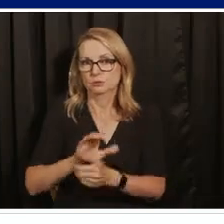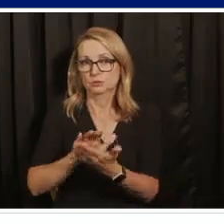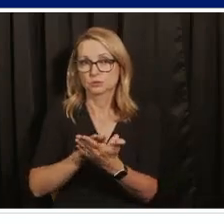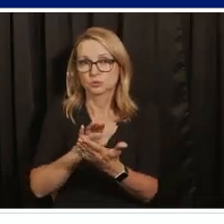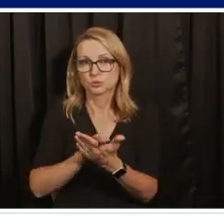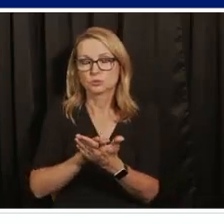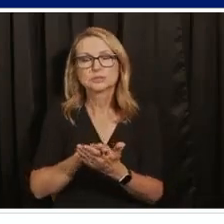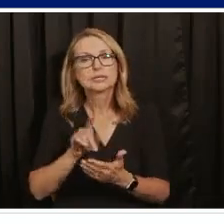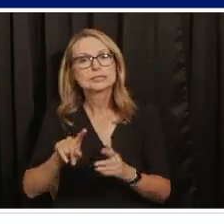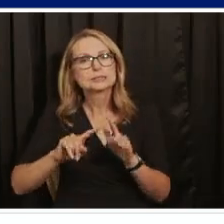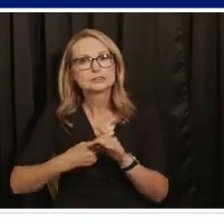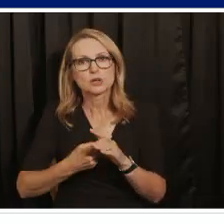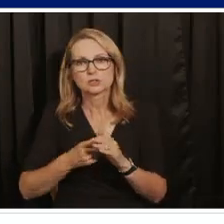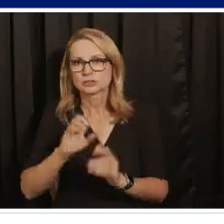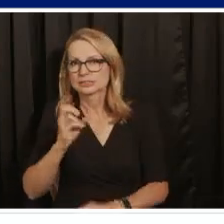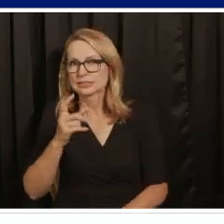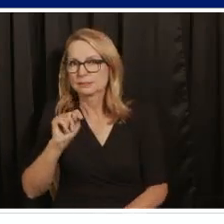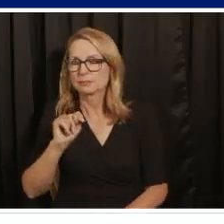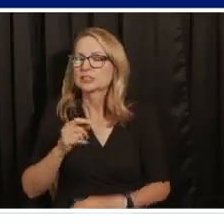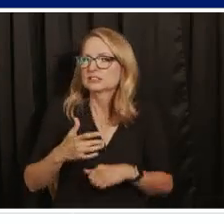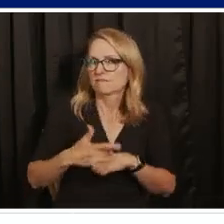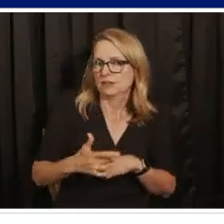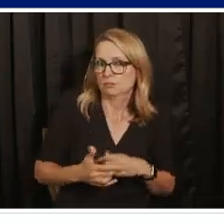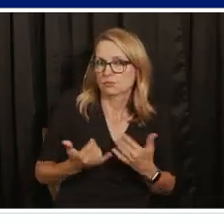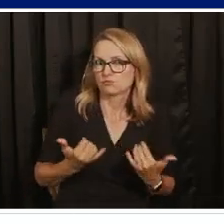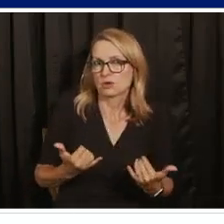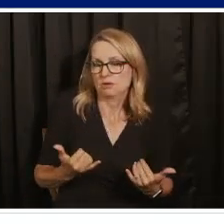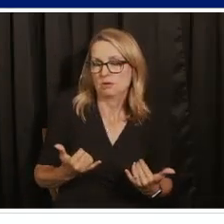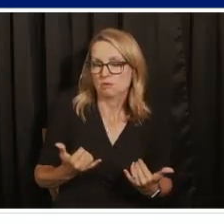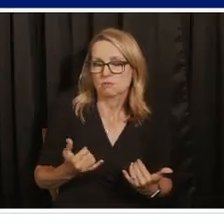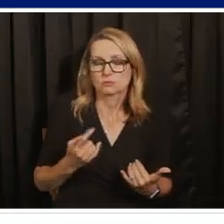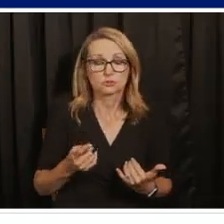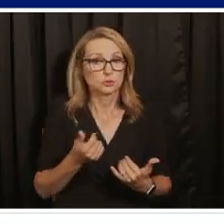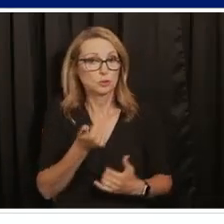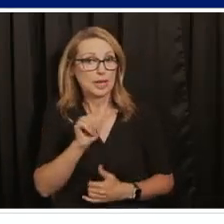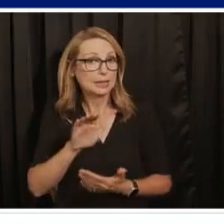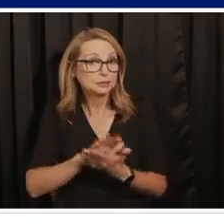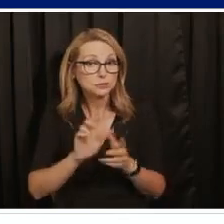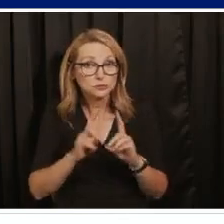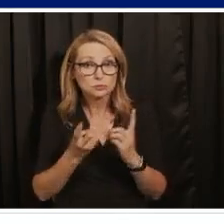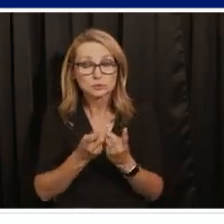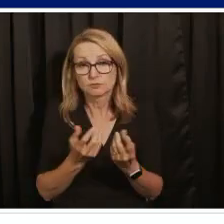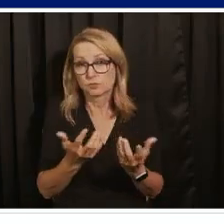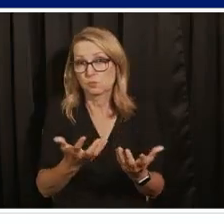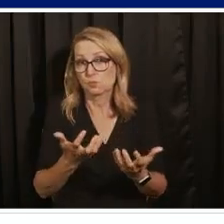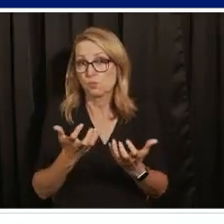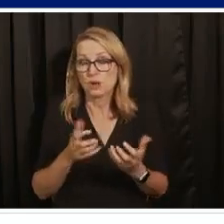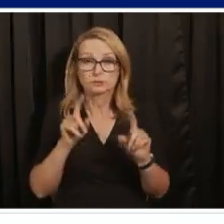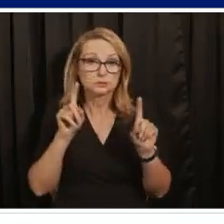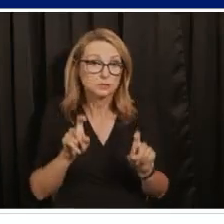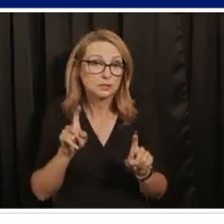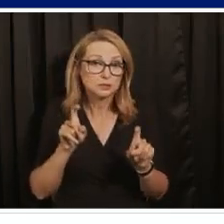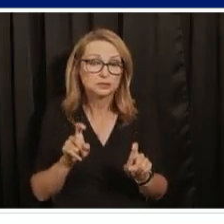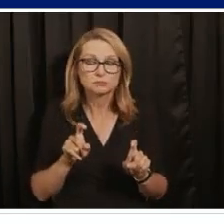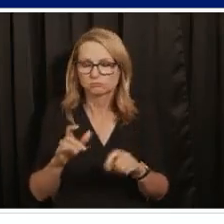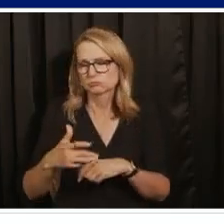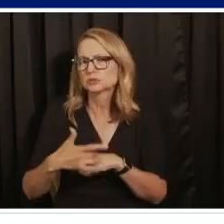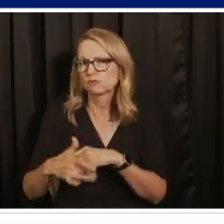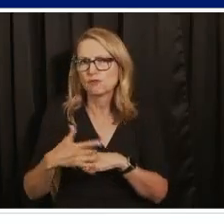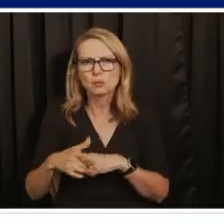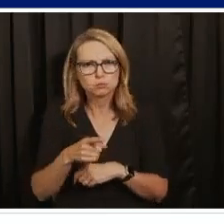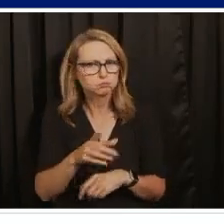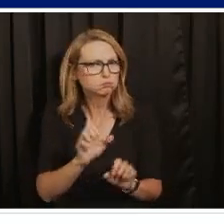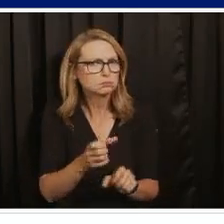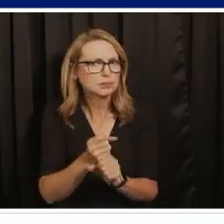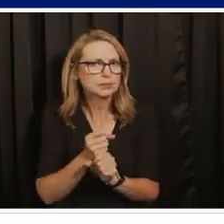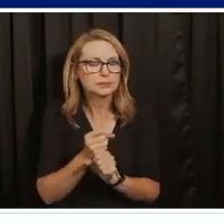program starts in early September. It's already available to districts. If districts would like to request testing, we have that.